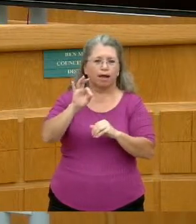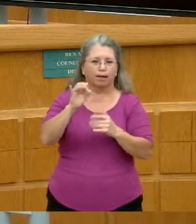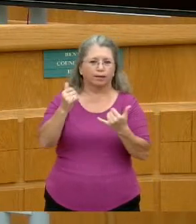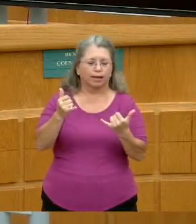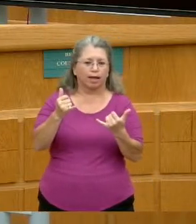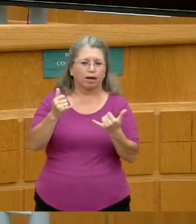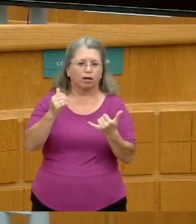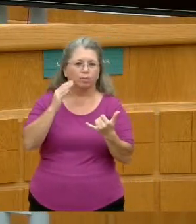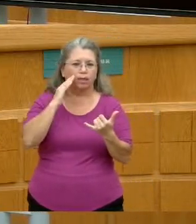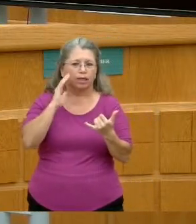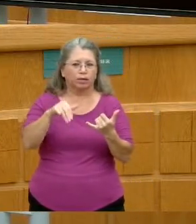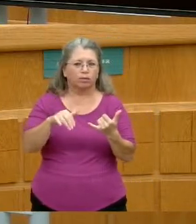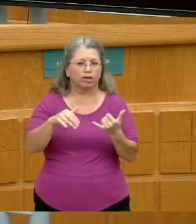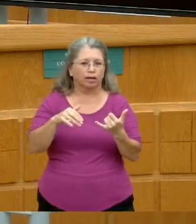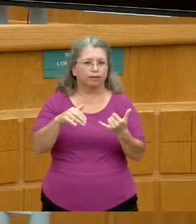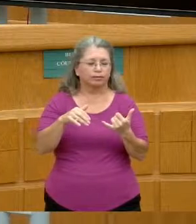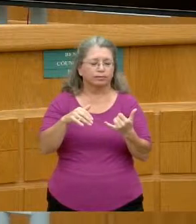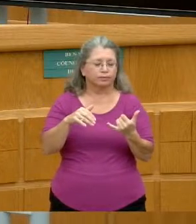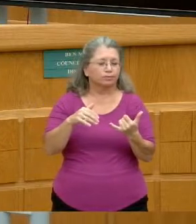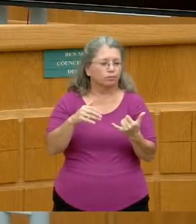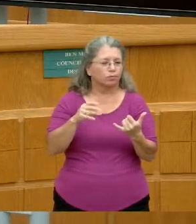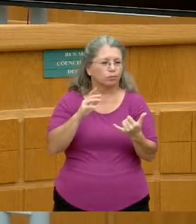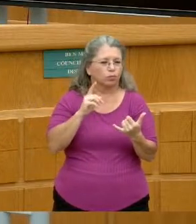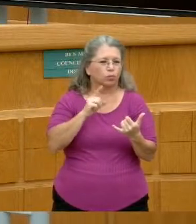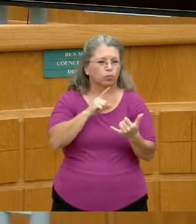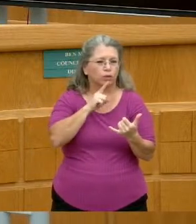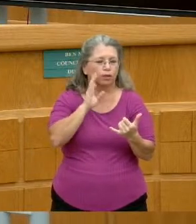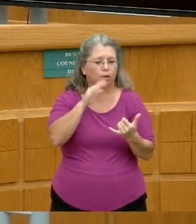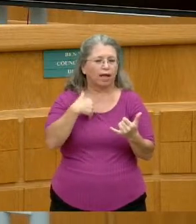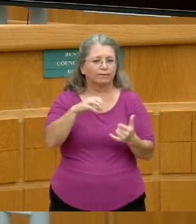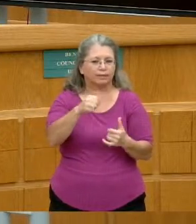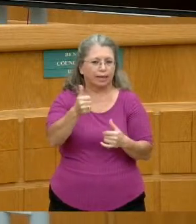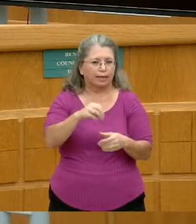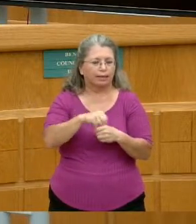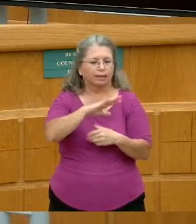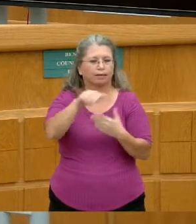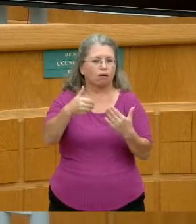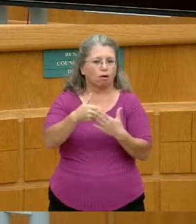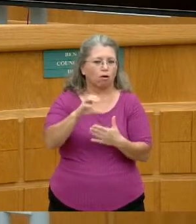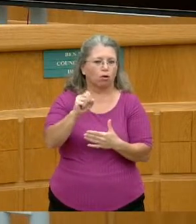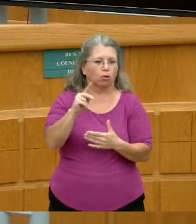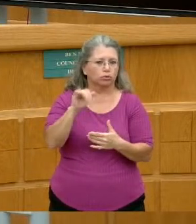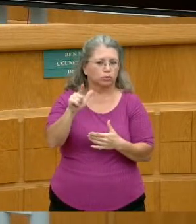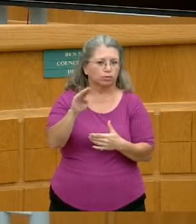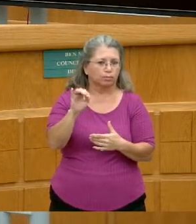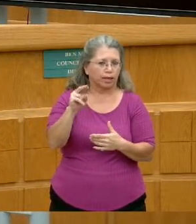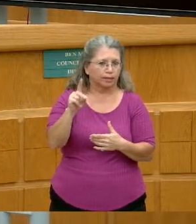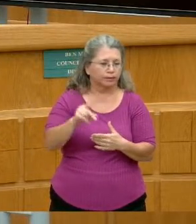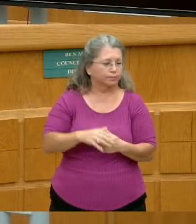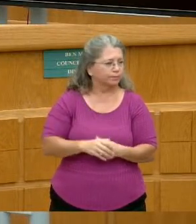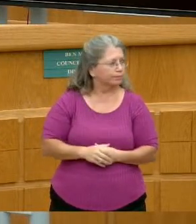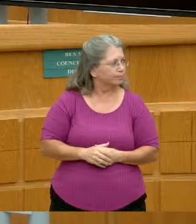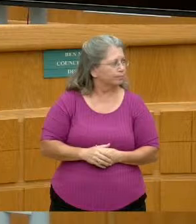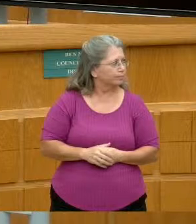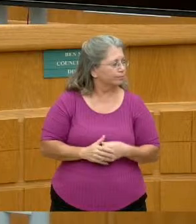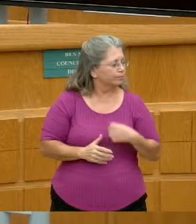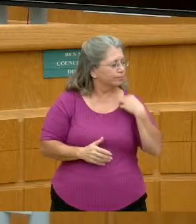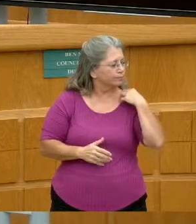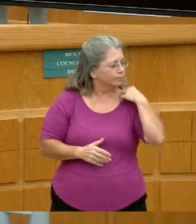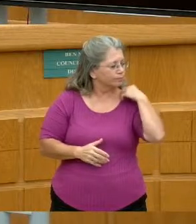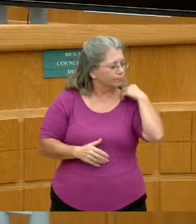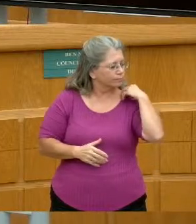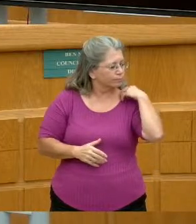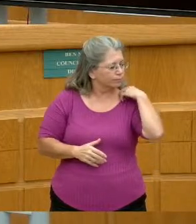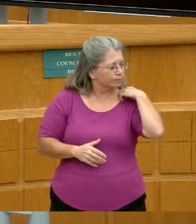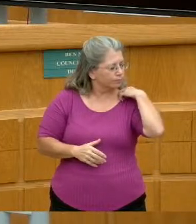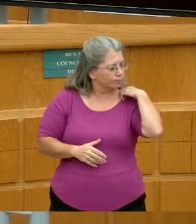wasn't counted for yet. So we're at least at 10 in all the coastal bend area. So here's something that we haven't talked about before,